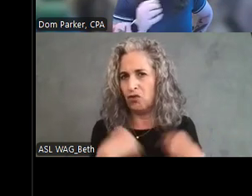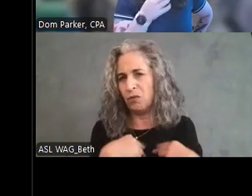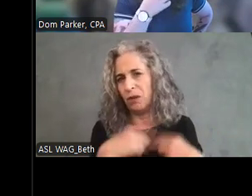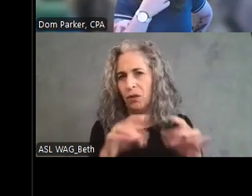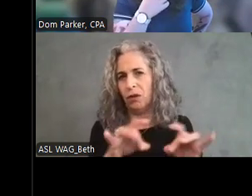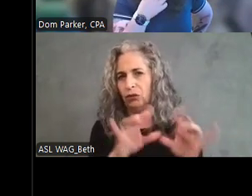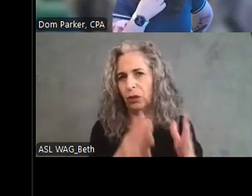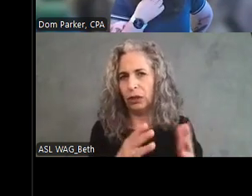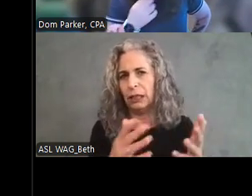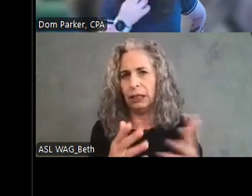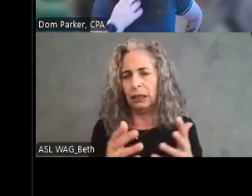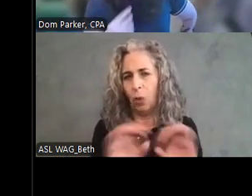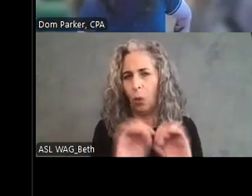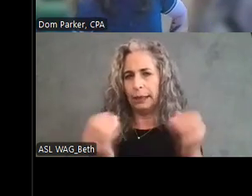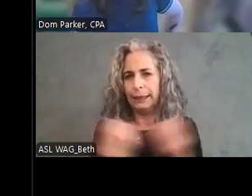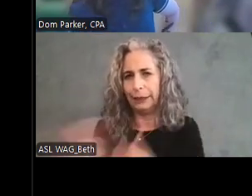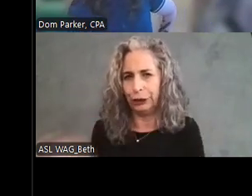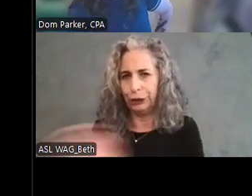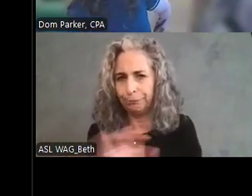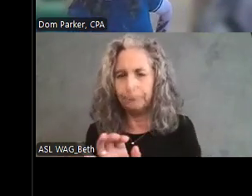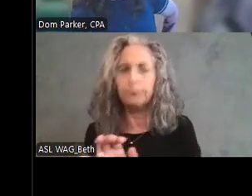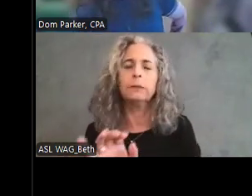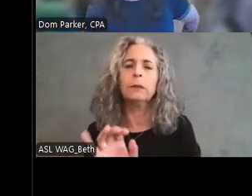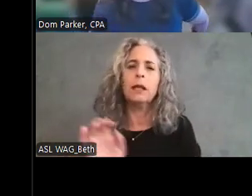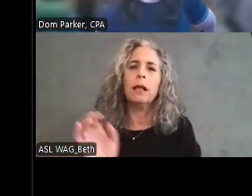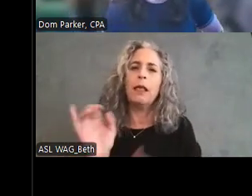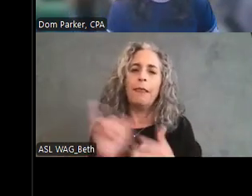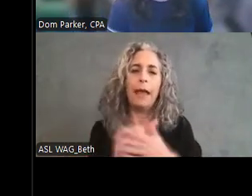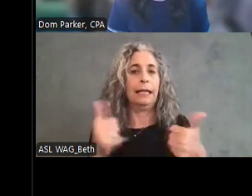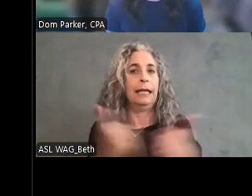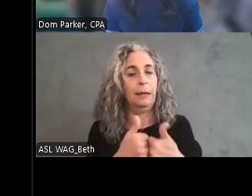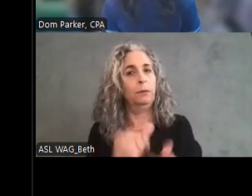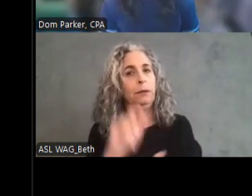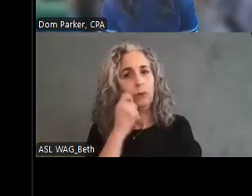not organization. And so that game would also be great to check out as well.